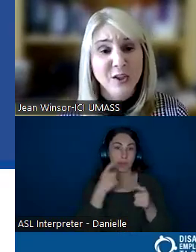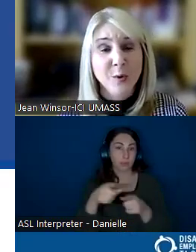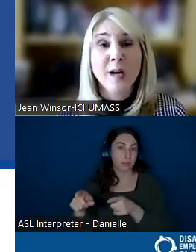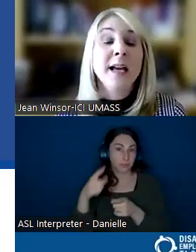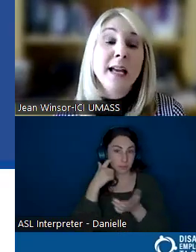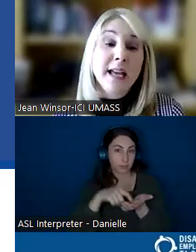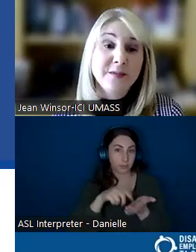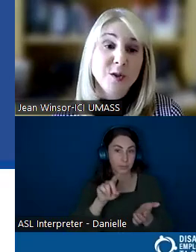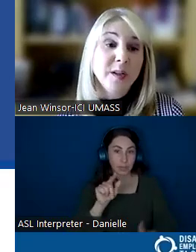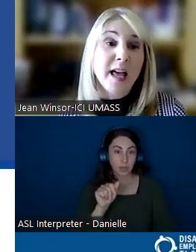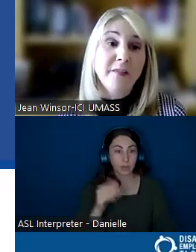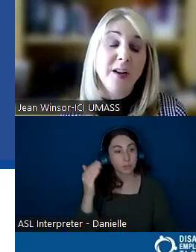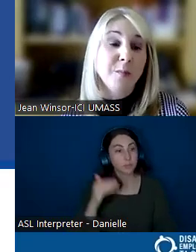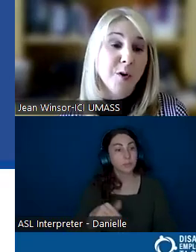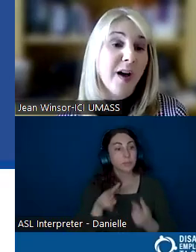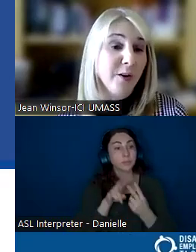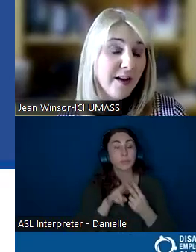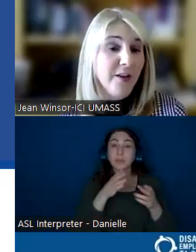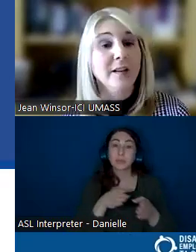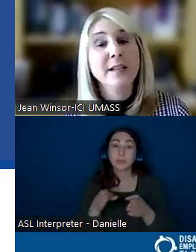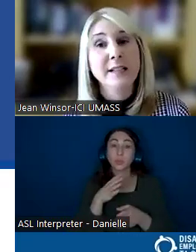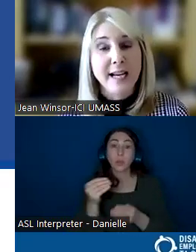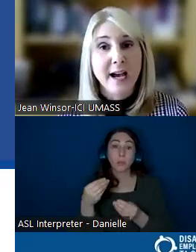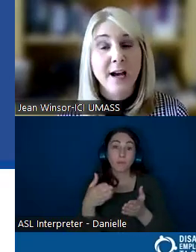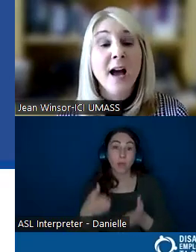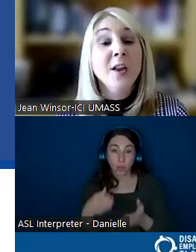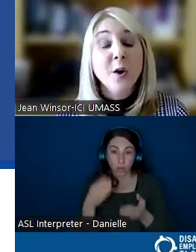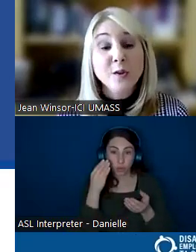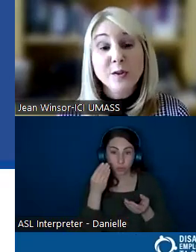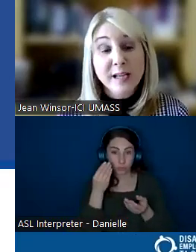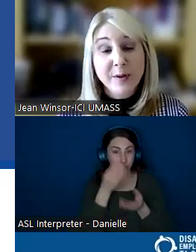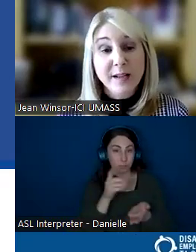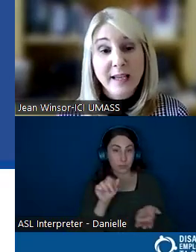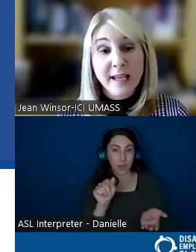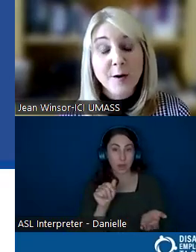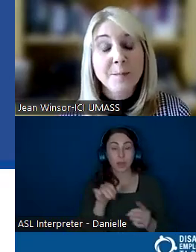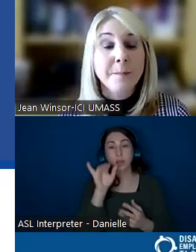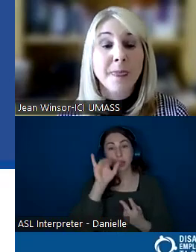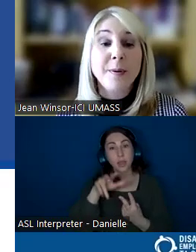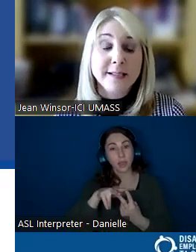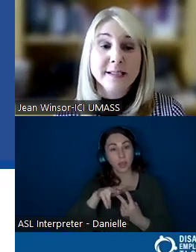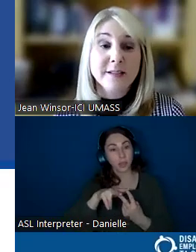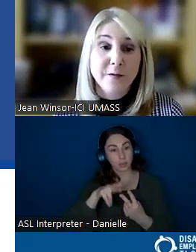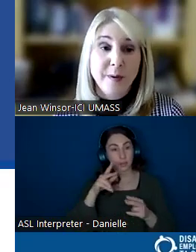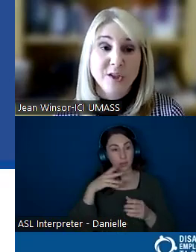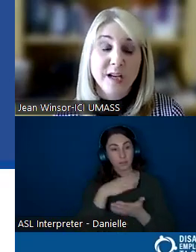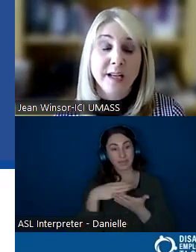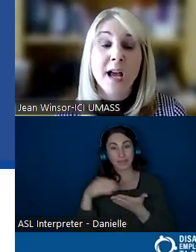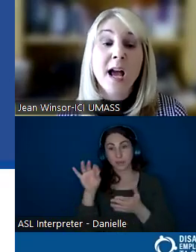last two, individual level and provider level data. Those are typically pieces of